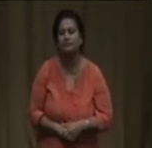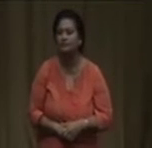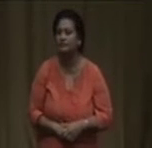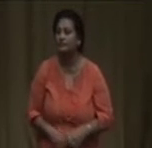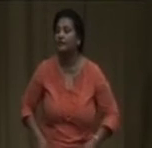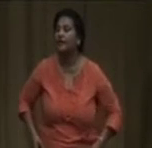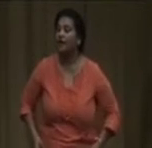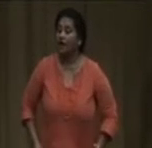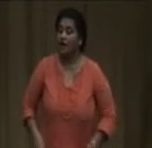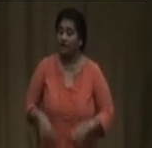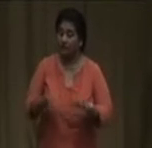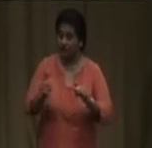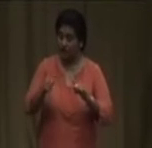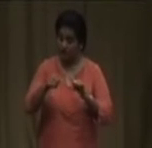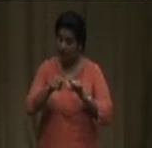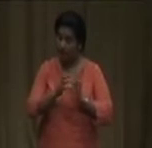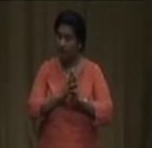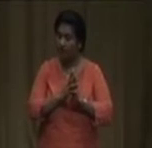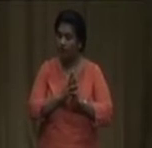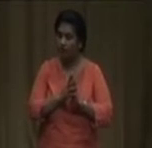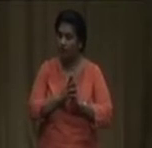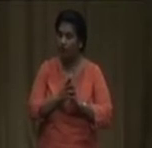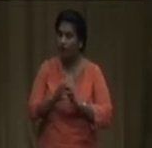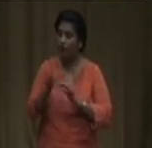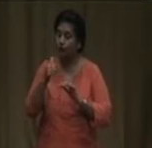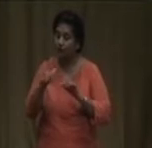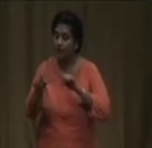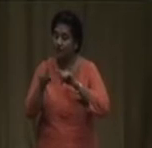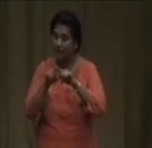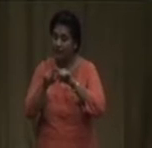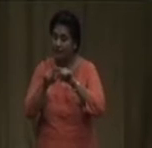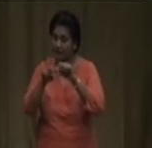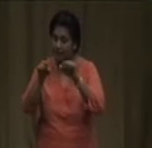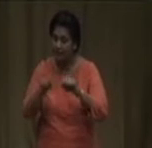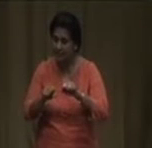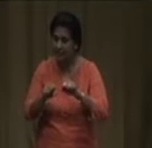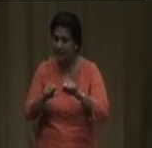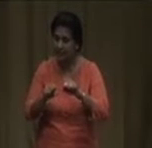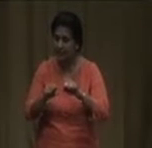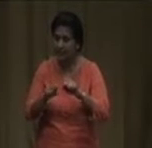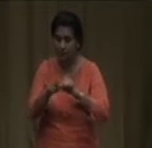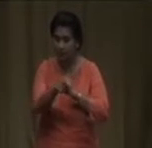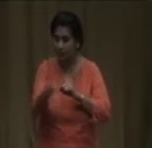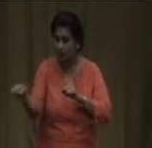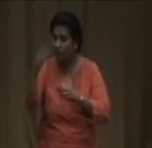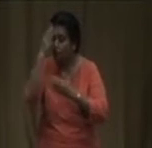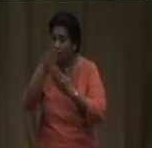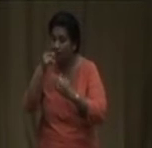What we then do is this is a learning system that's designed for learners to learn on the